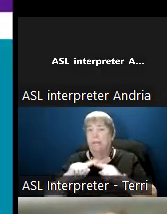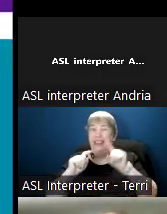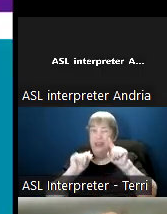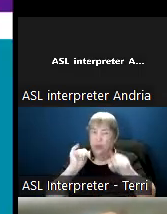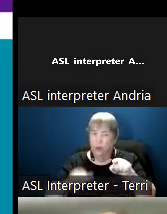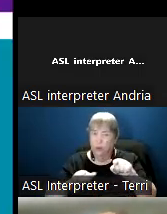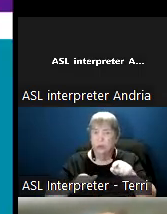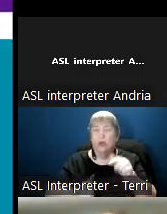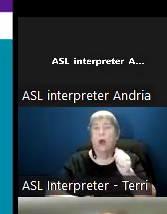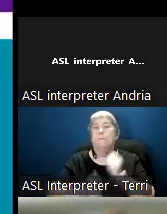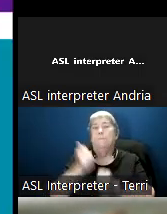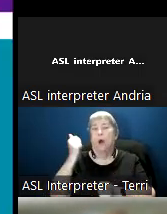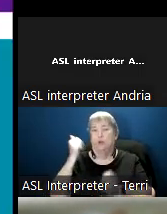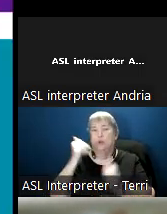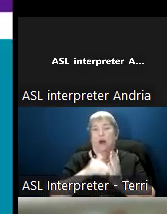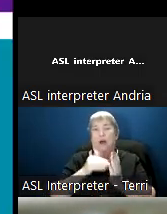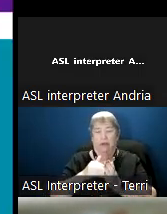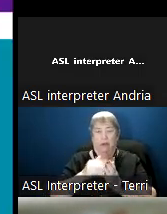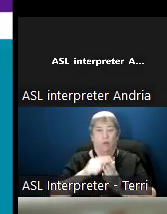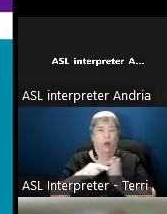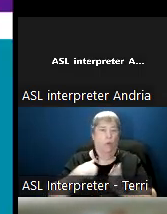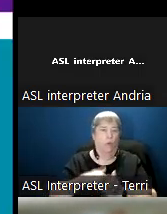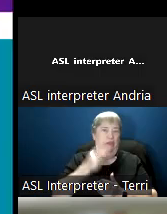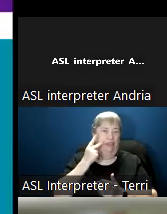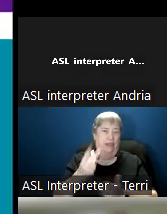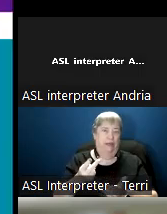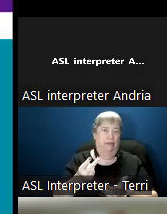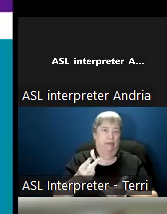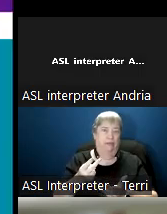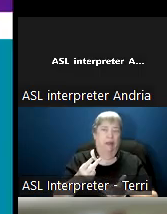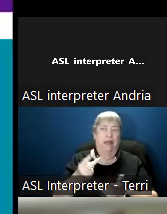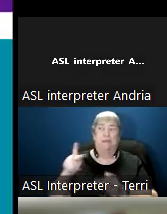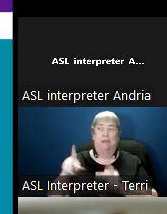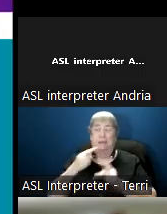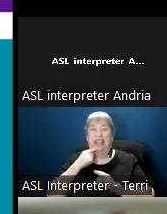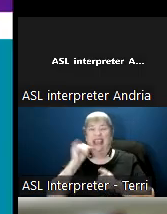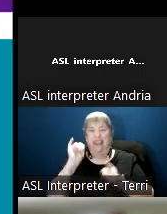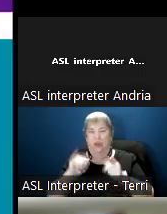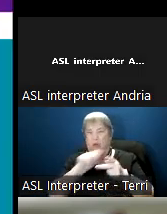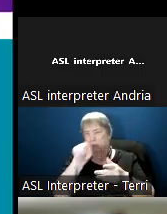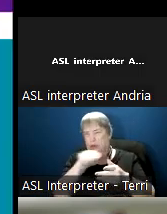are in intimate relationships that they have been forced to do against their will.